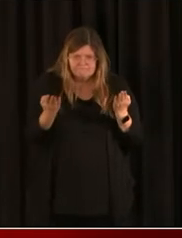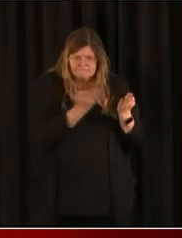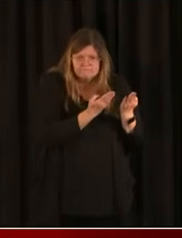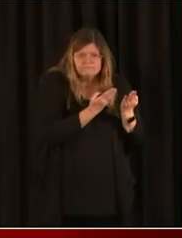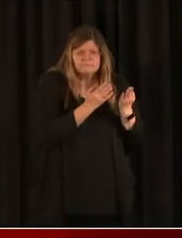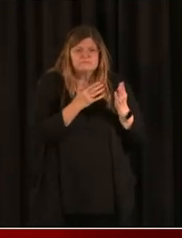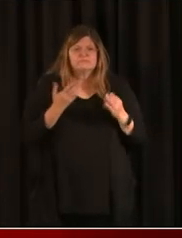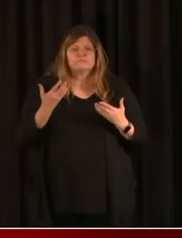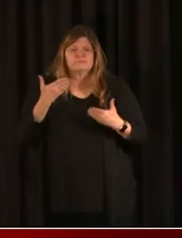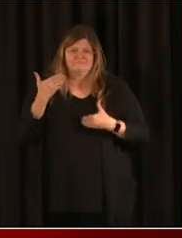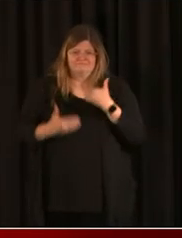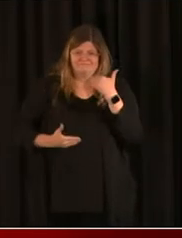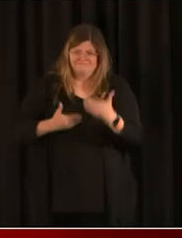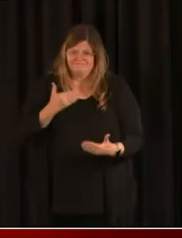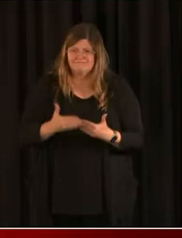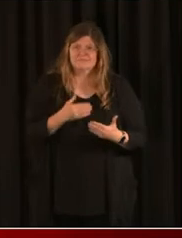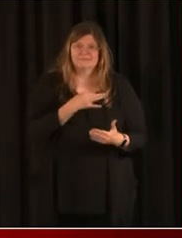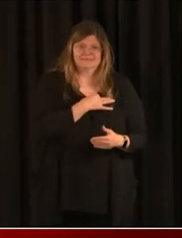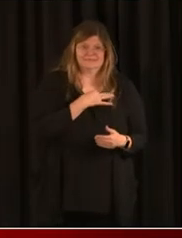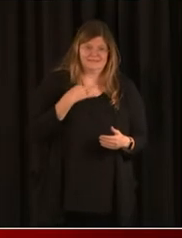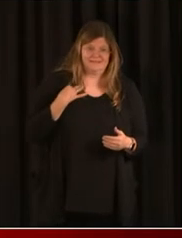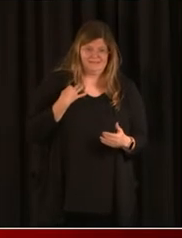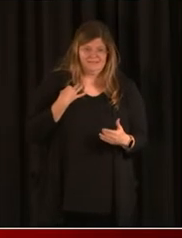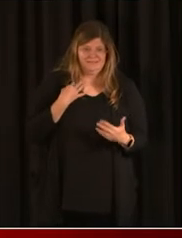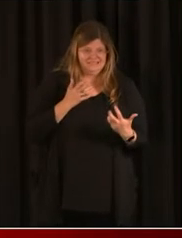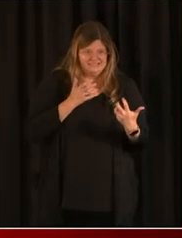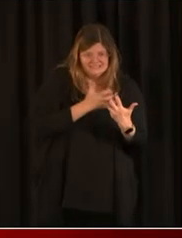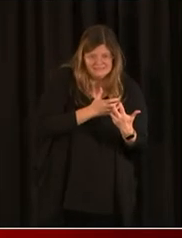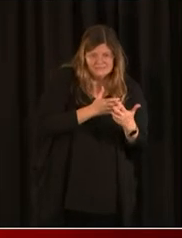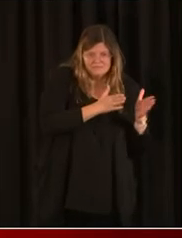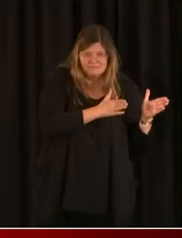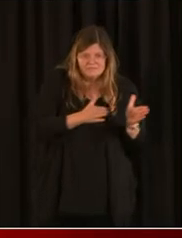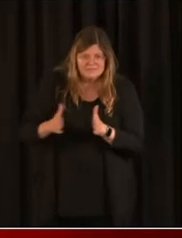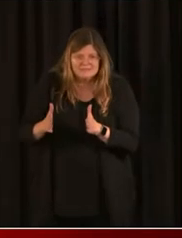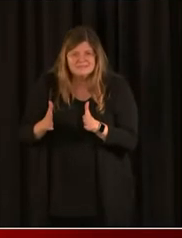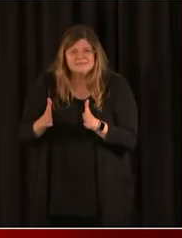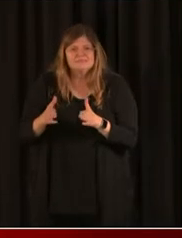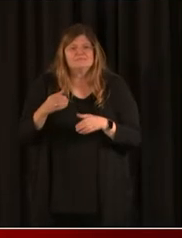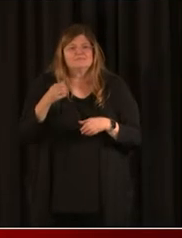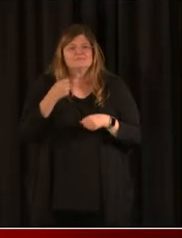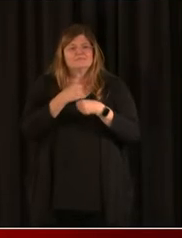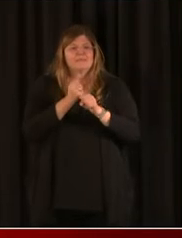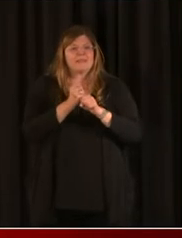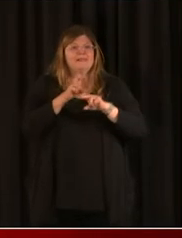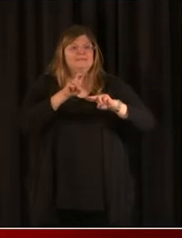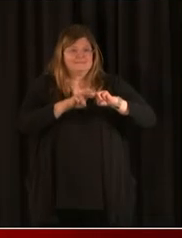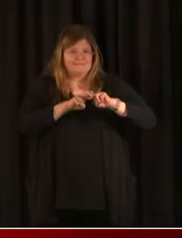the process of staffing in alignment with those plans and making seat offers to